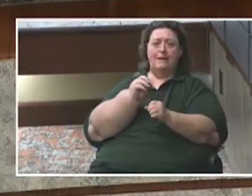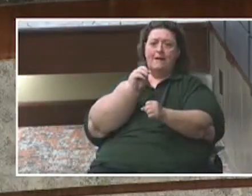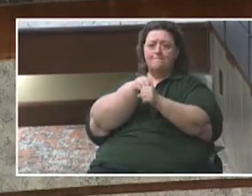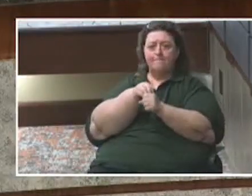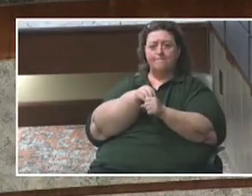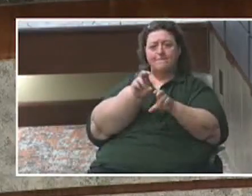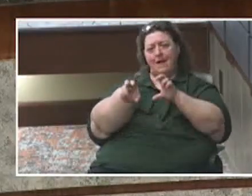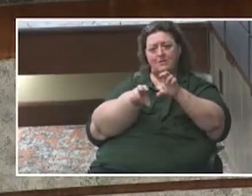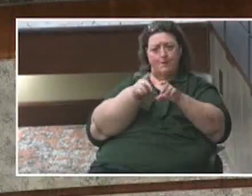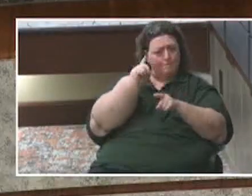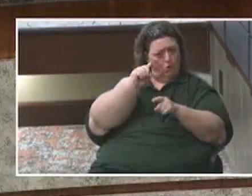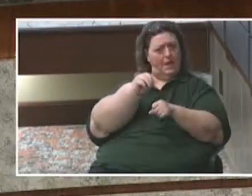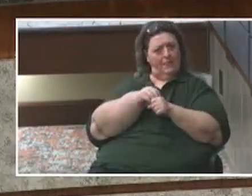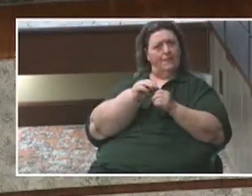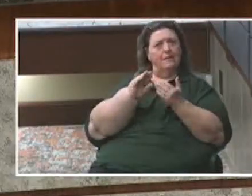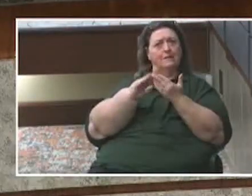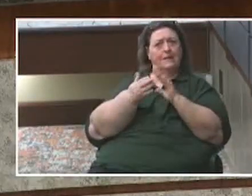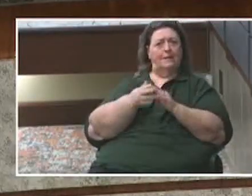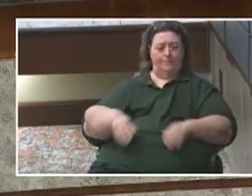Waco.